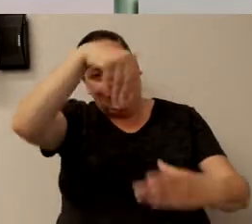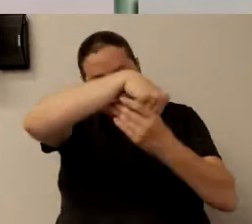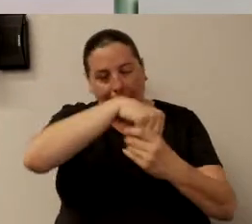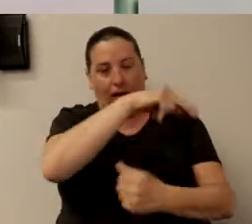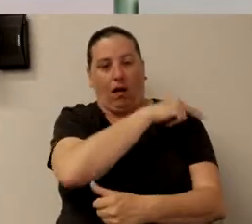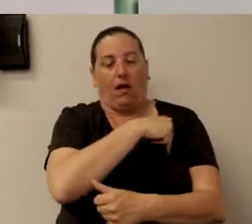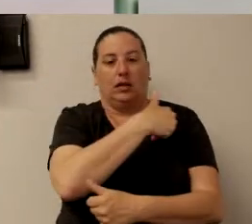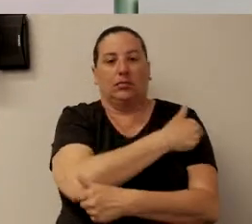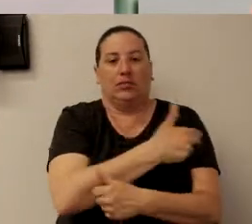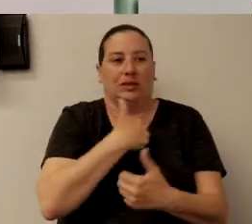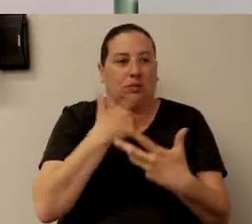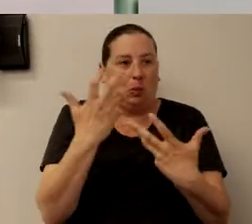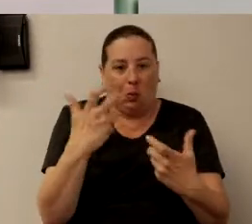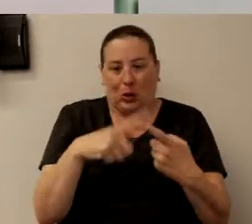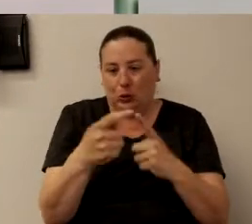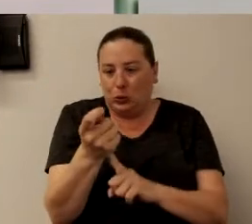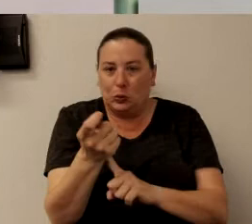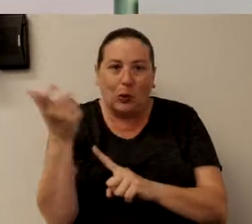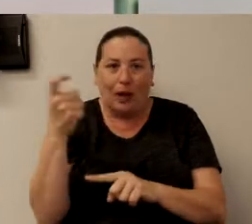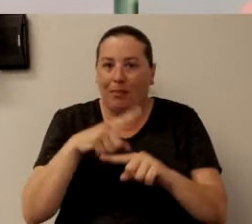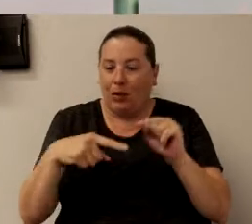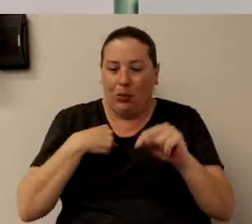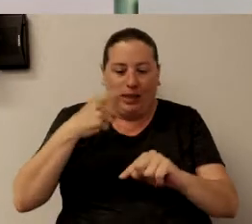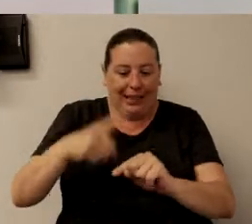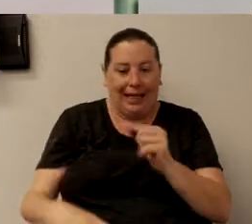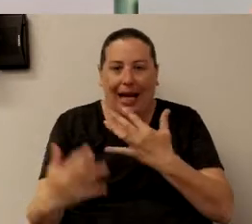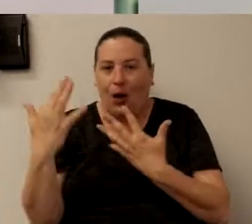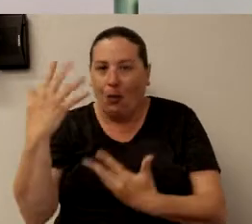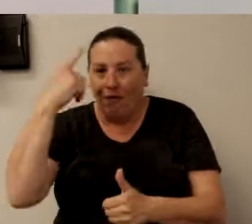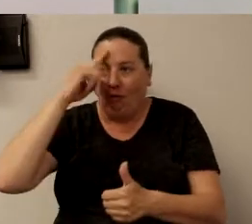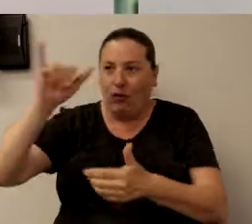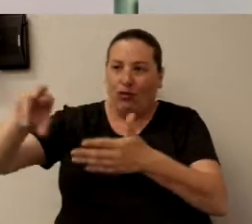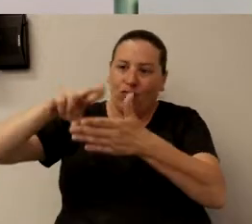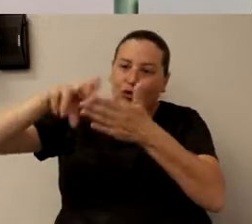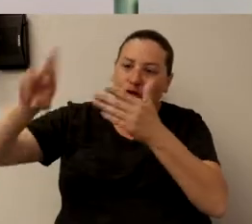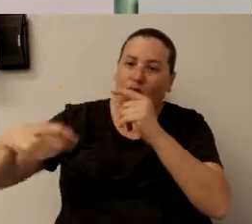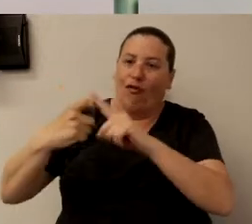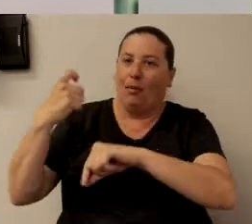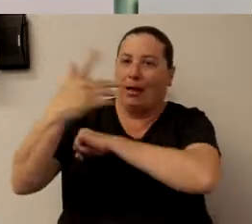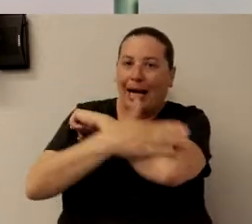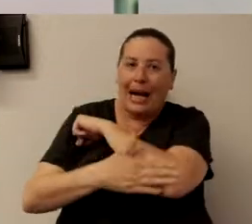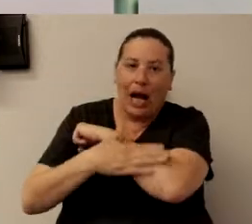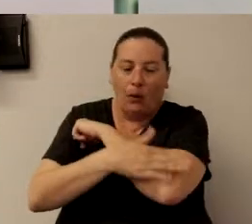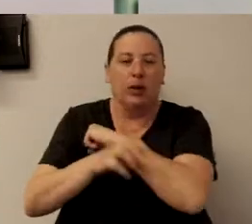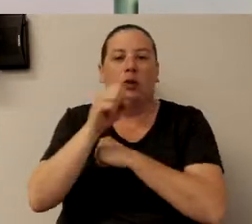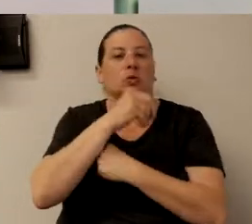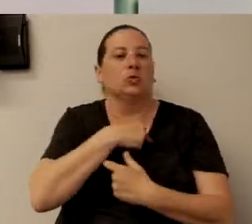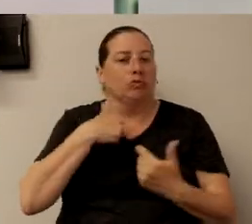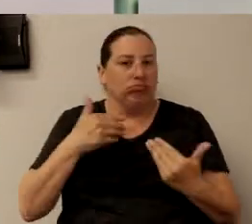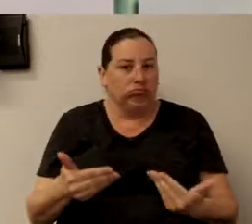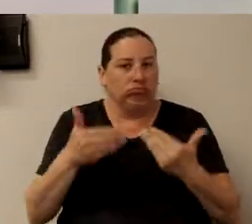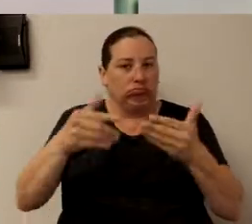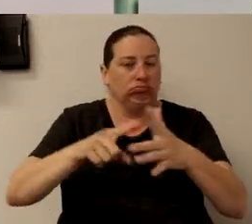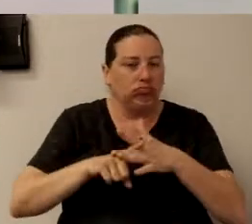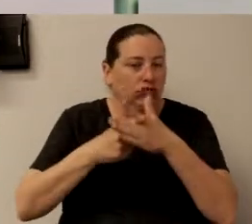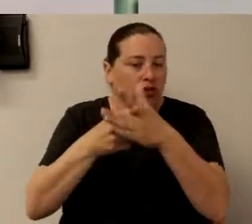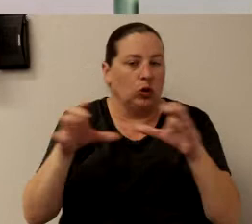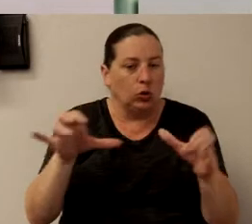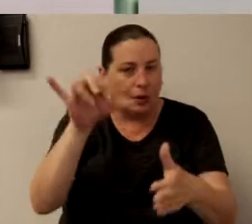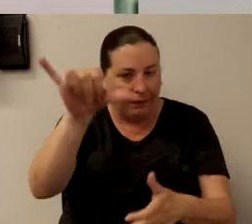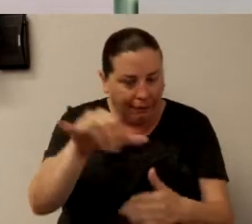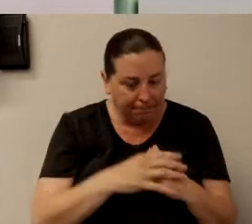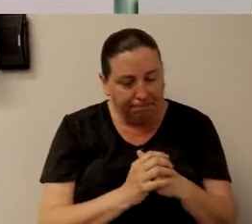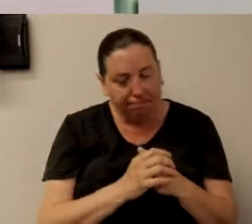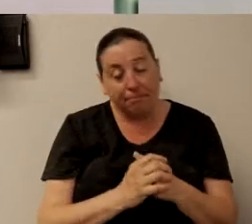to rule it out. We couldn't wait for maybe a result to come back from the county, and so we started doing that. And then about 2 weeks